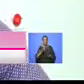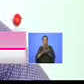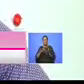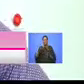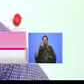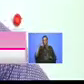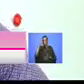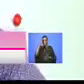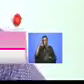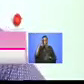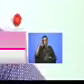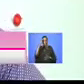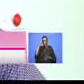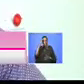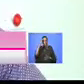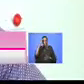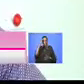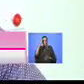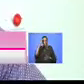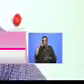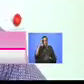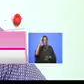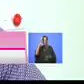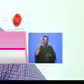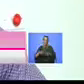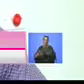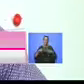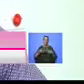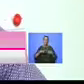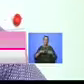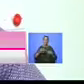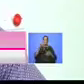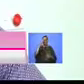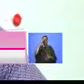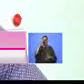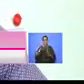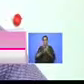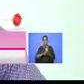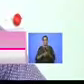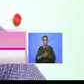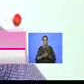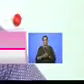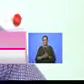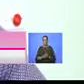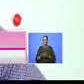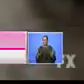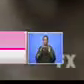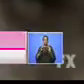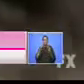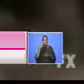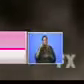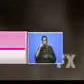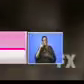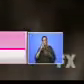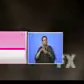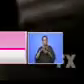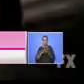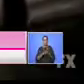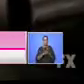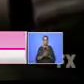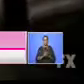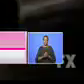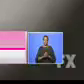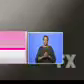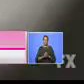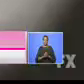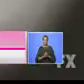is, immune to not having an illness or for a person not to be well? There's no shame in it. Although there are fluctuations